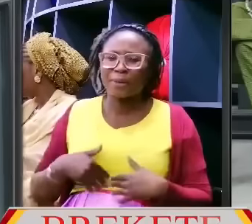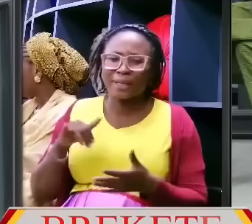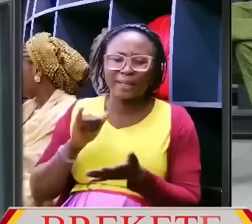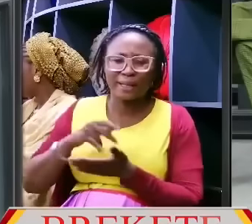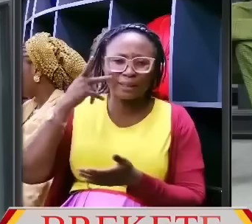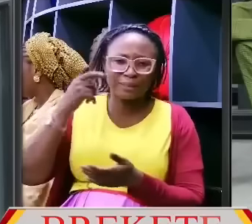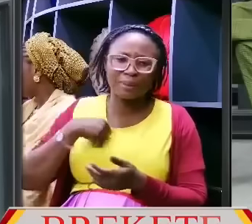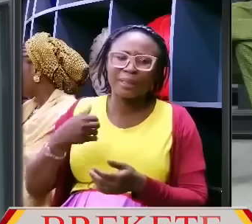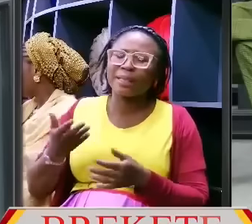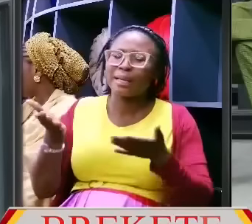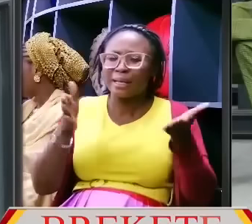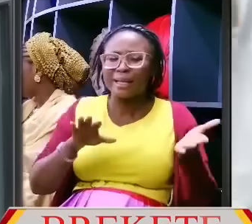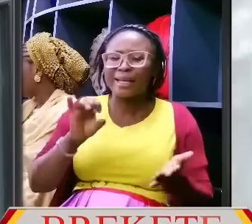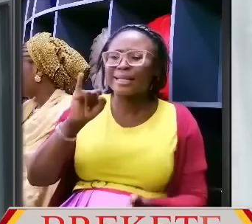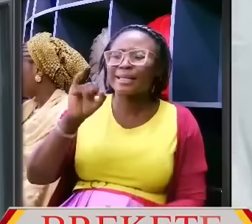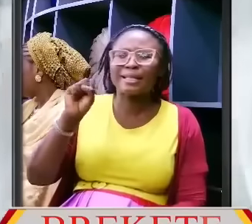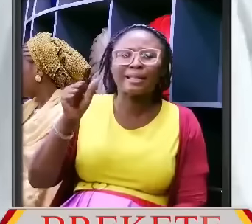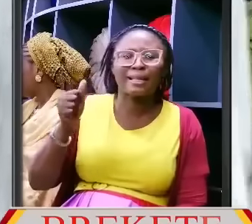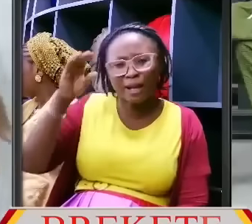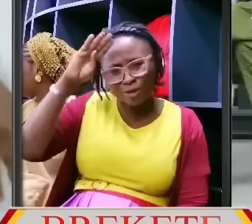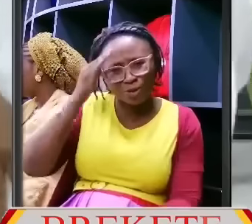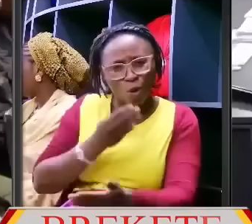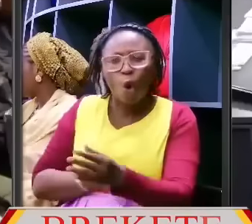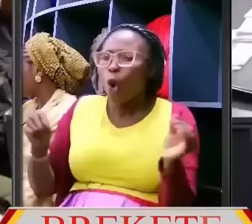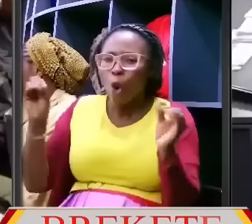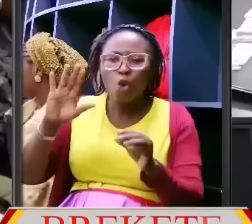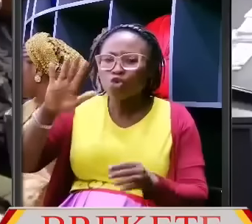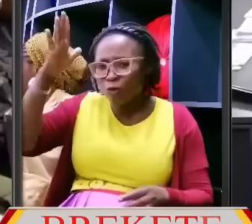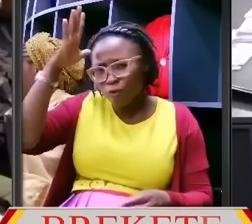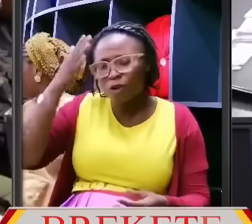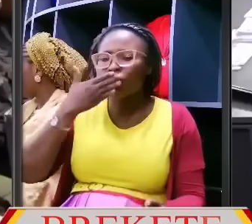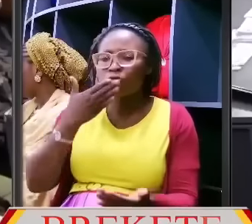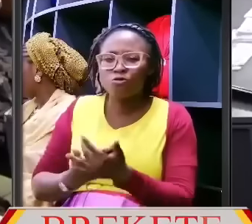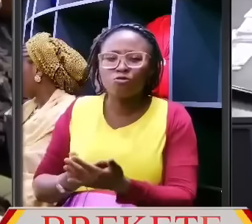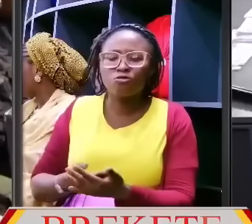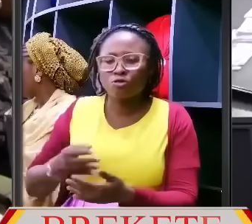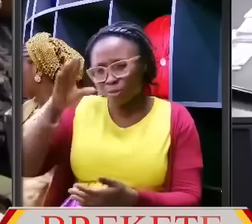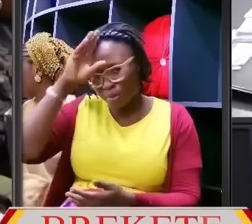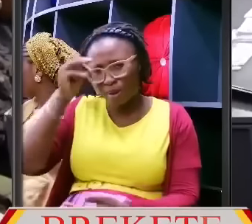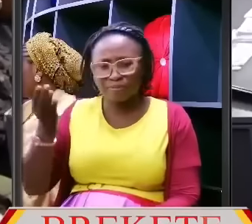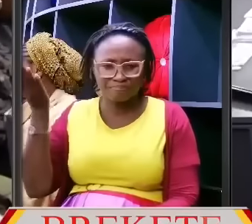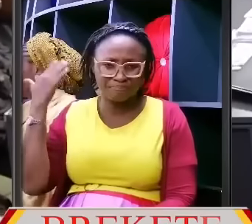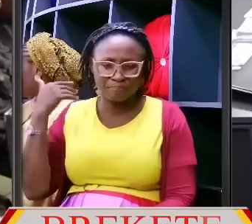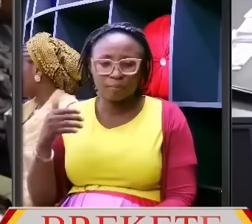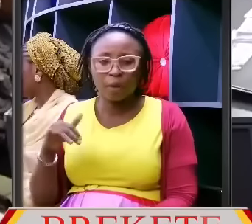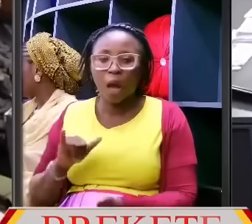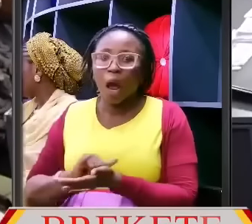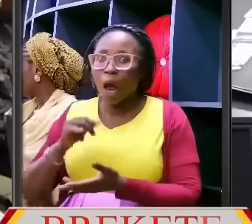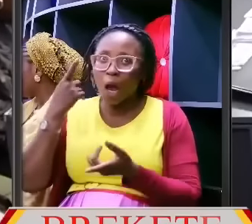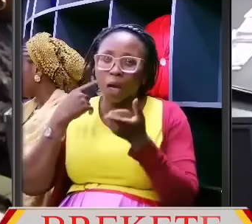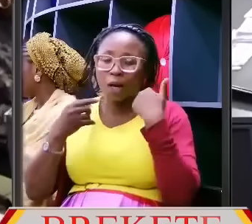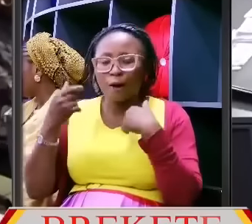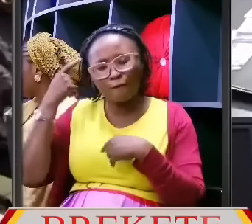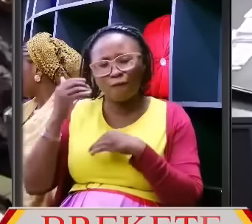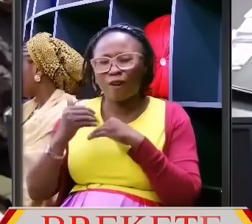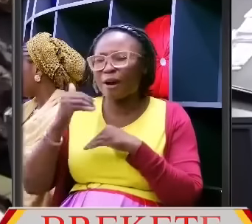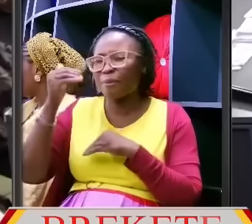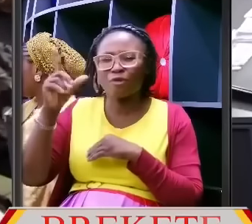Let Isas. Oh, your father was a good man. Now he make I cry for more